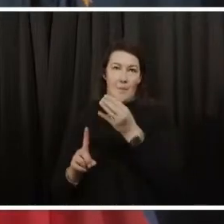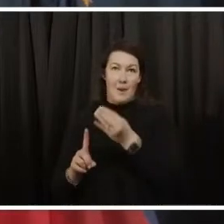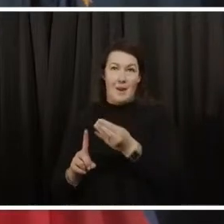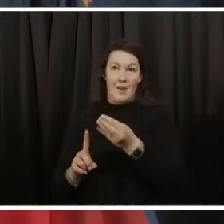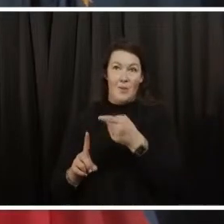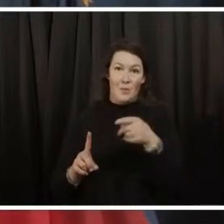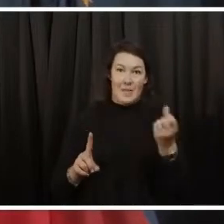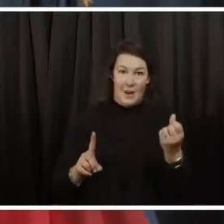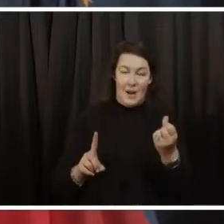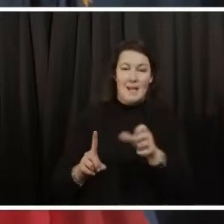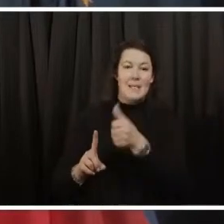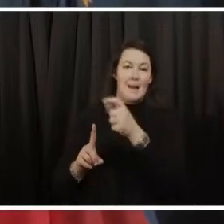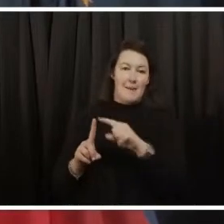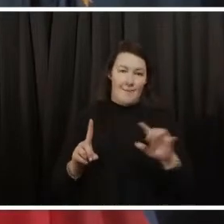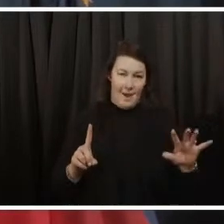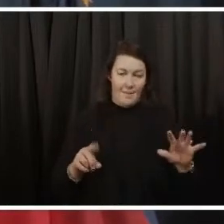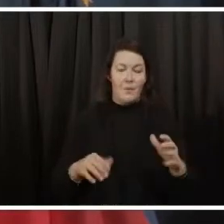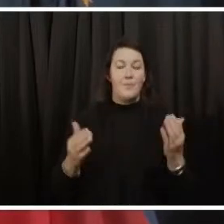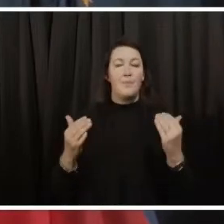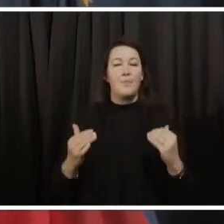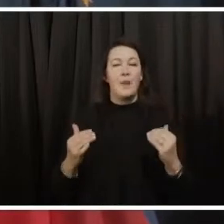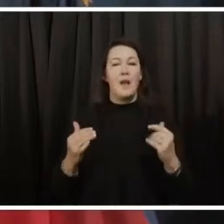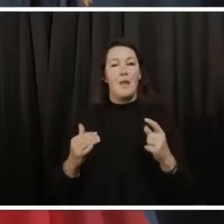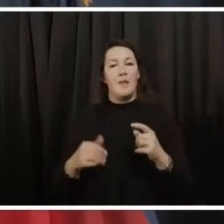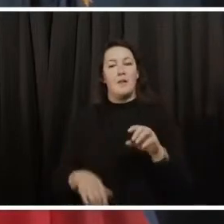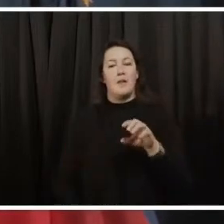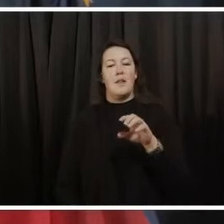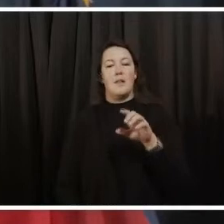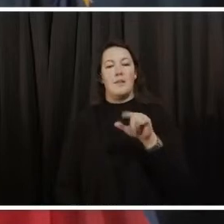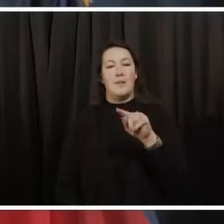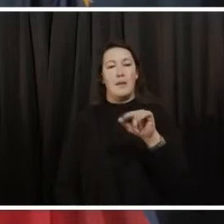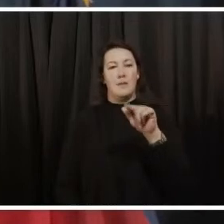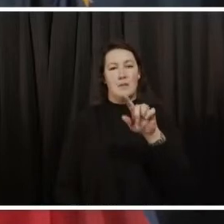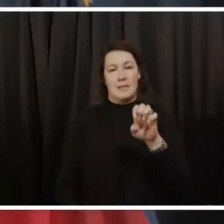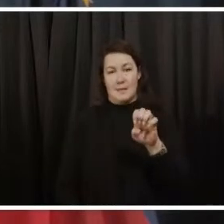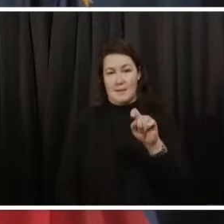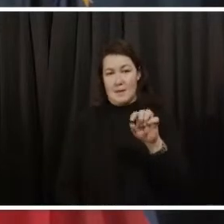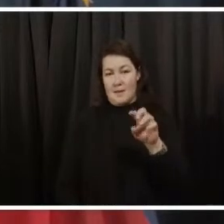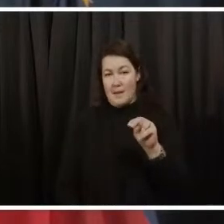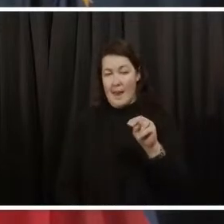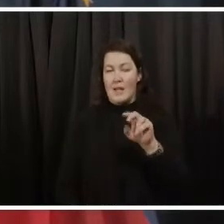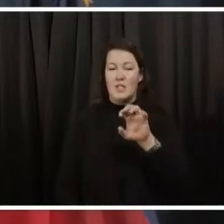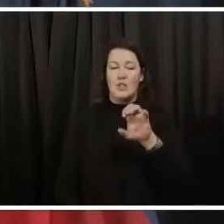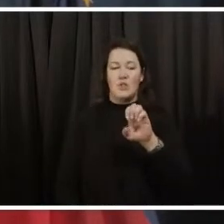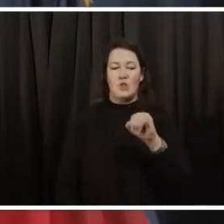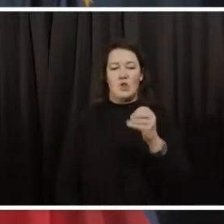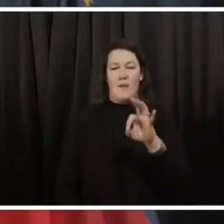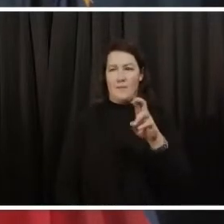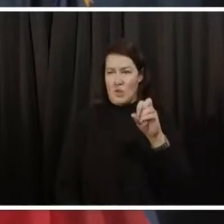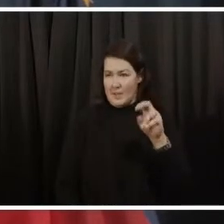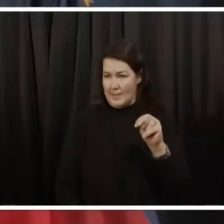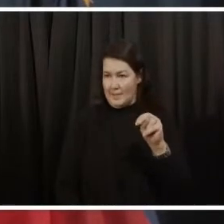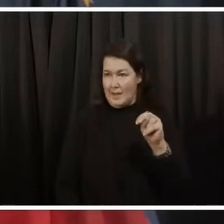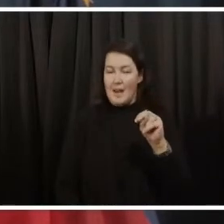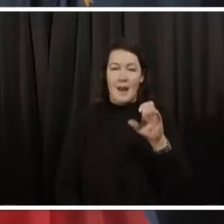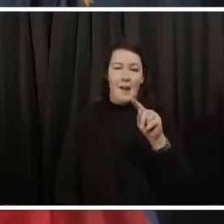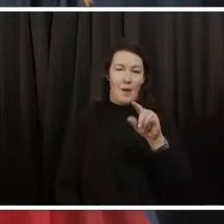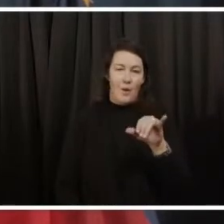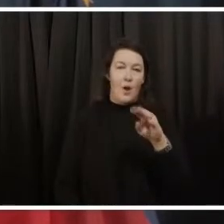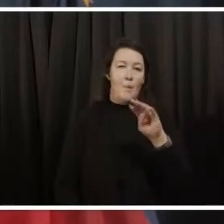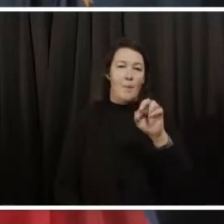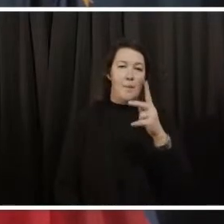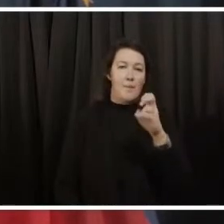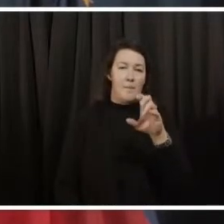11 to 4. In Littleton, Jefferson Marketplace, Tuesday through Sunday, 9 a.m. to 6:45 p.m. In Durango, La Plata